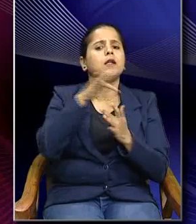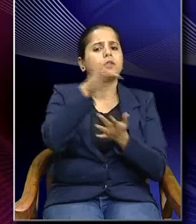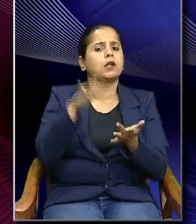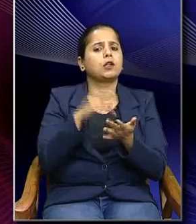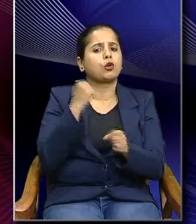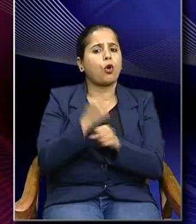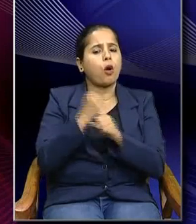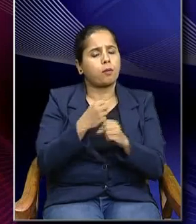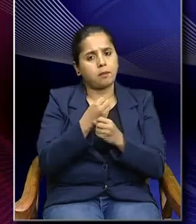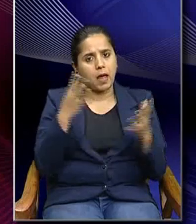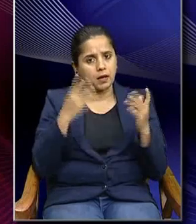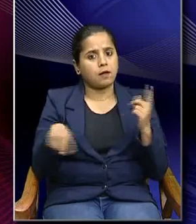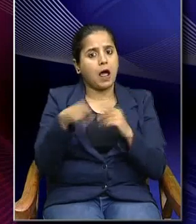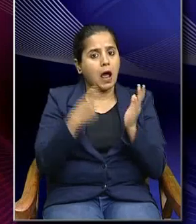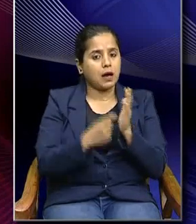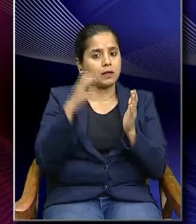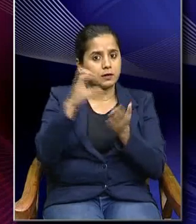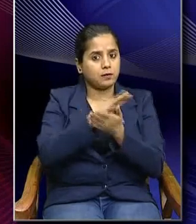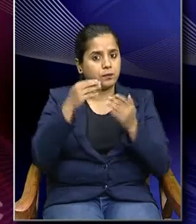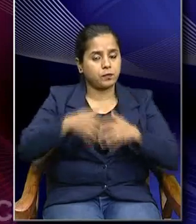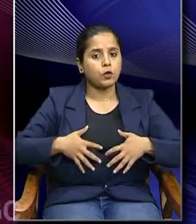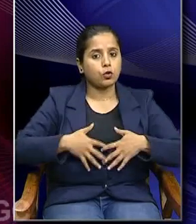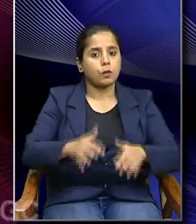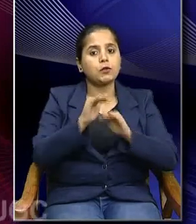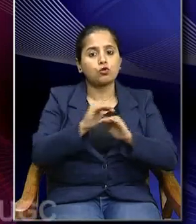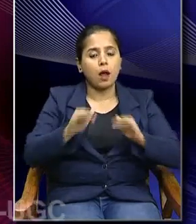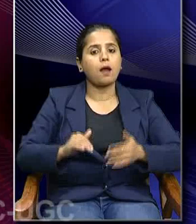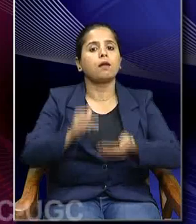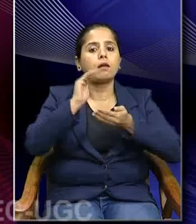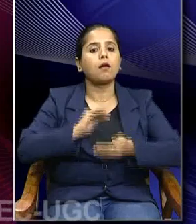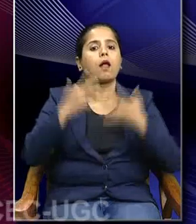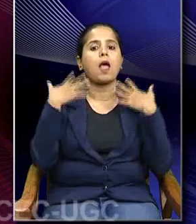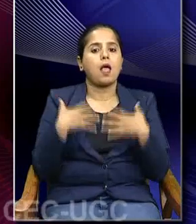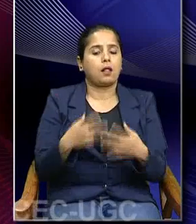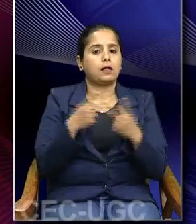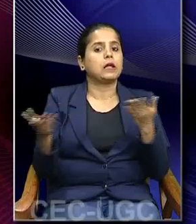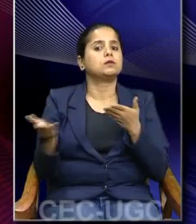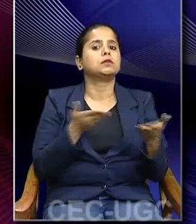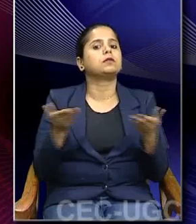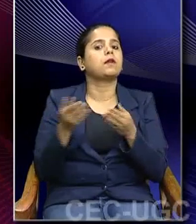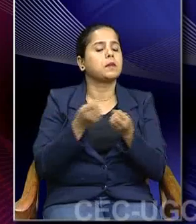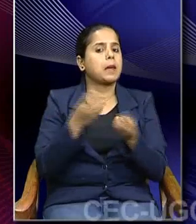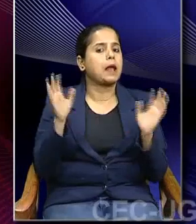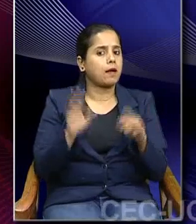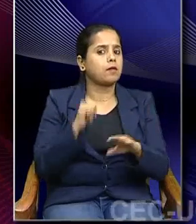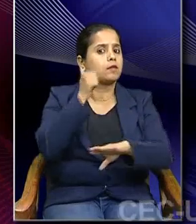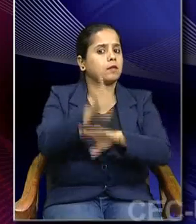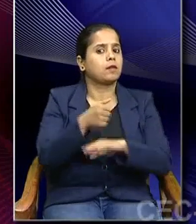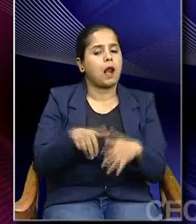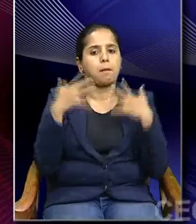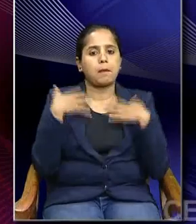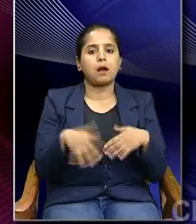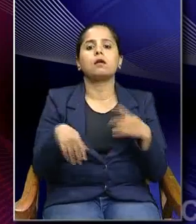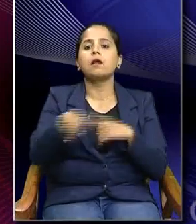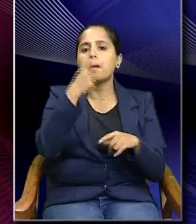lot of RCH, that is reproductive child health services, and other maternal health